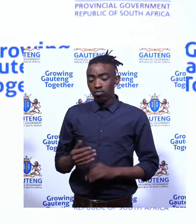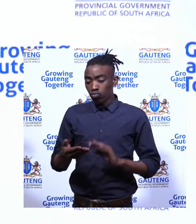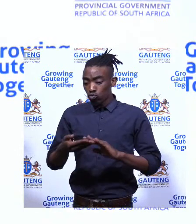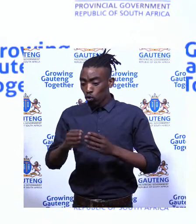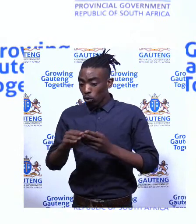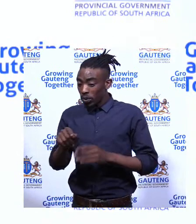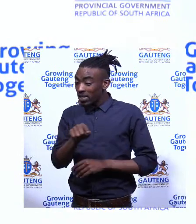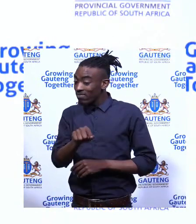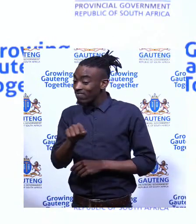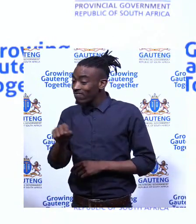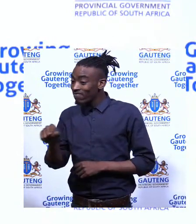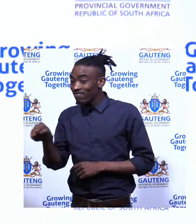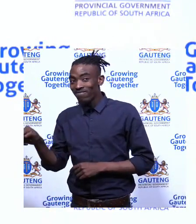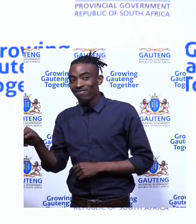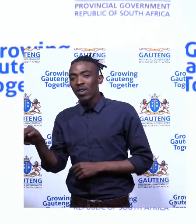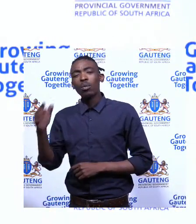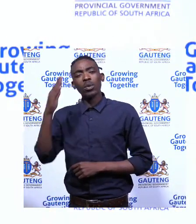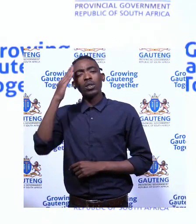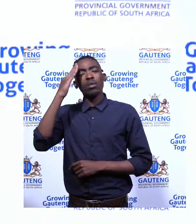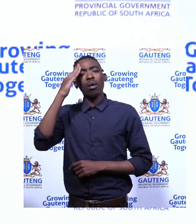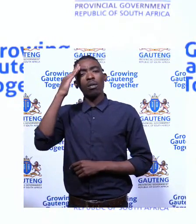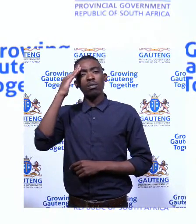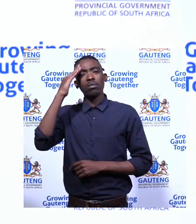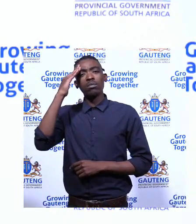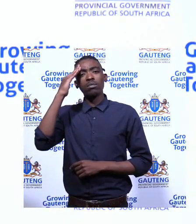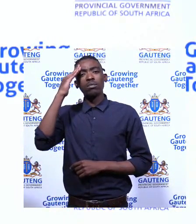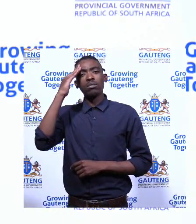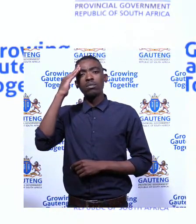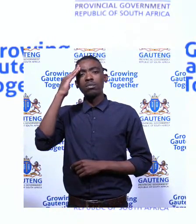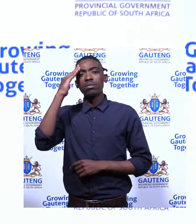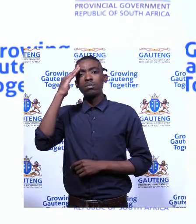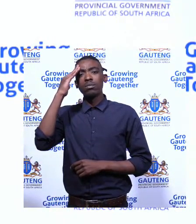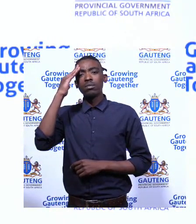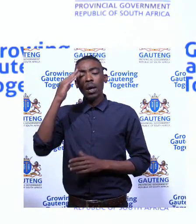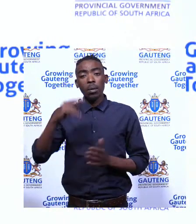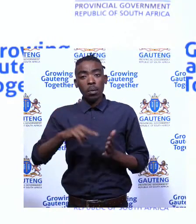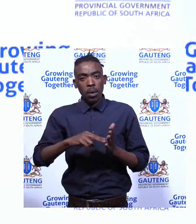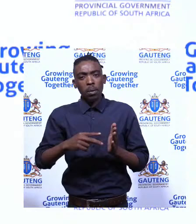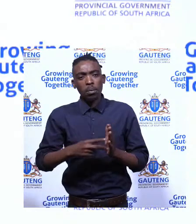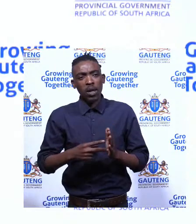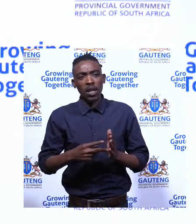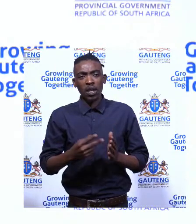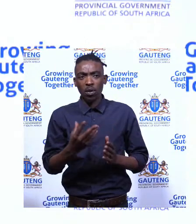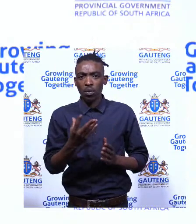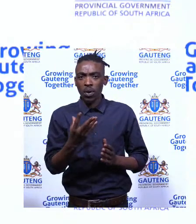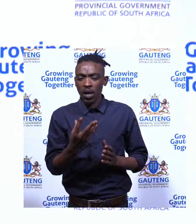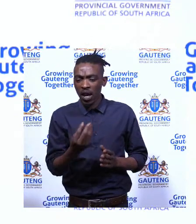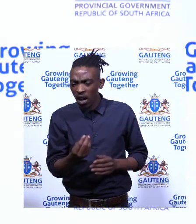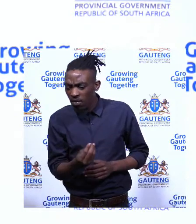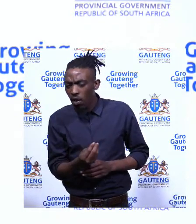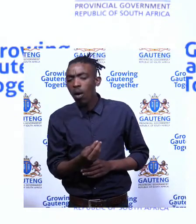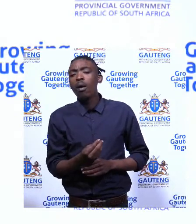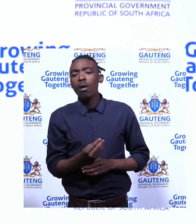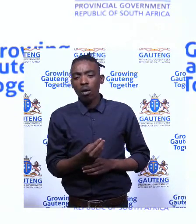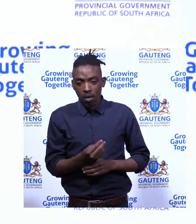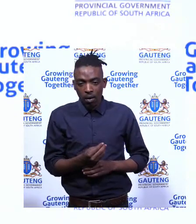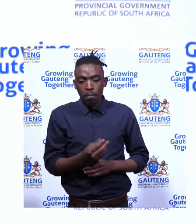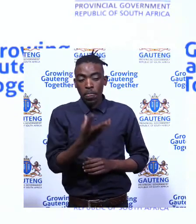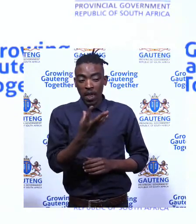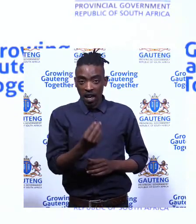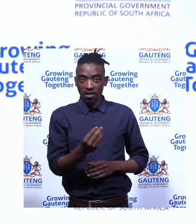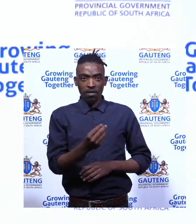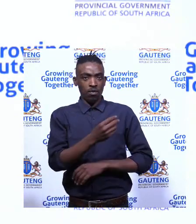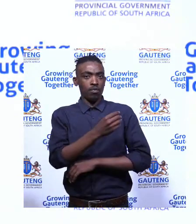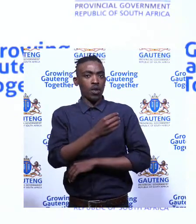that already we know in our plan we would have preferred that there is a district